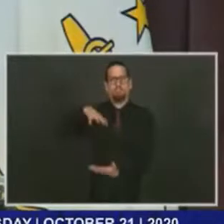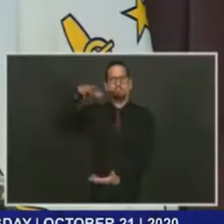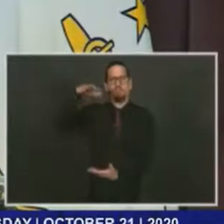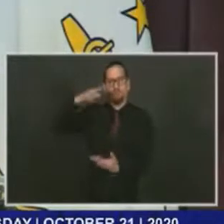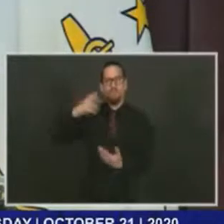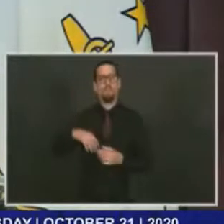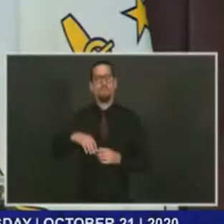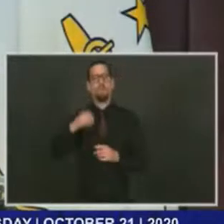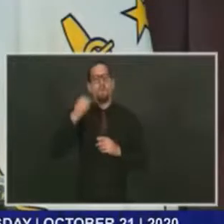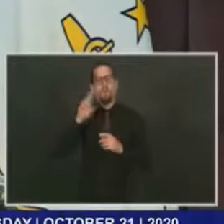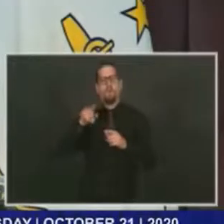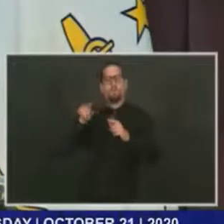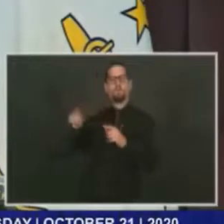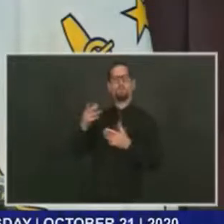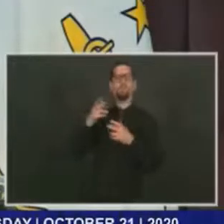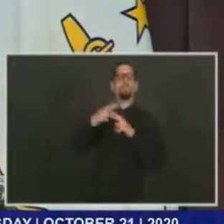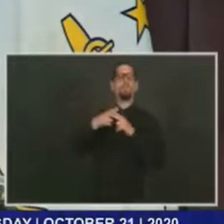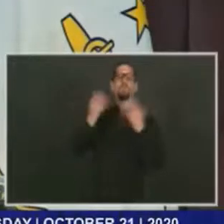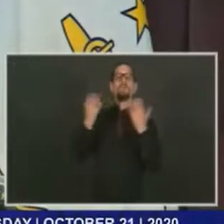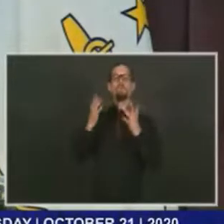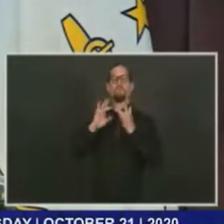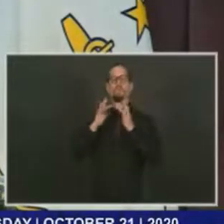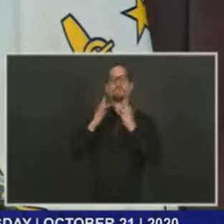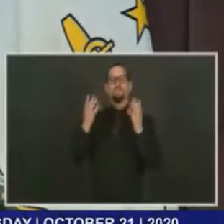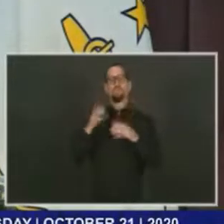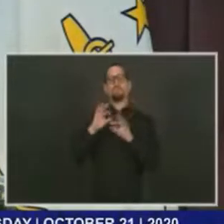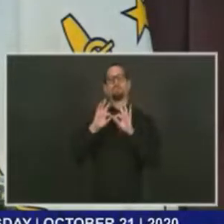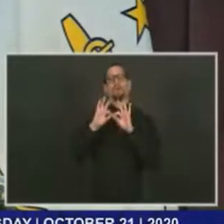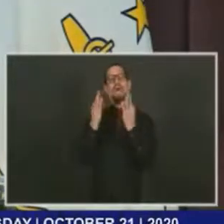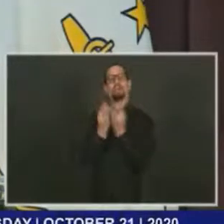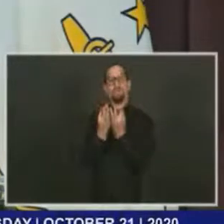FamilyServiceRI.org and see their website and